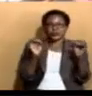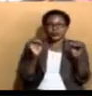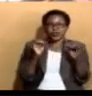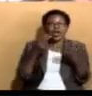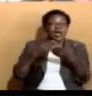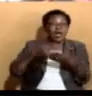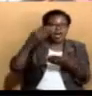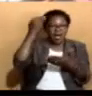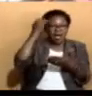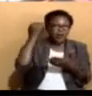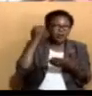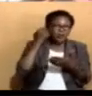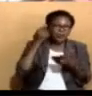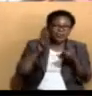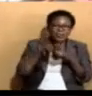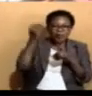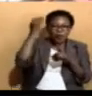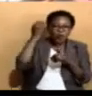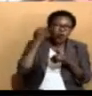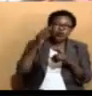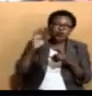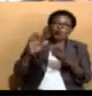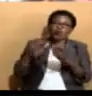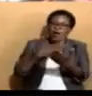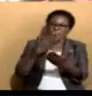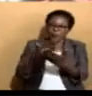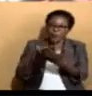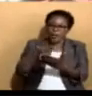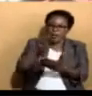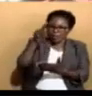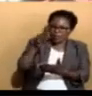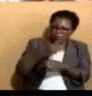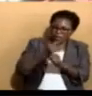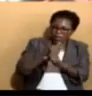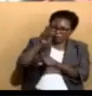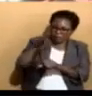The High Court and the Court of Appeal were in error.